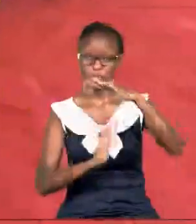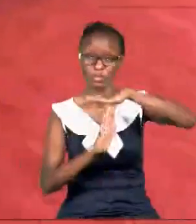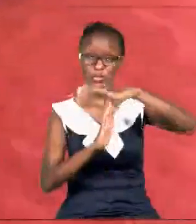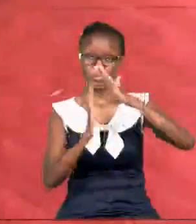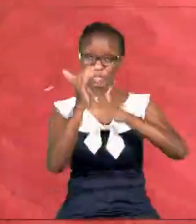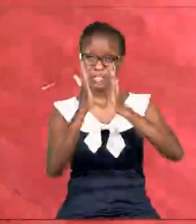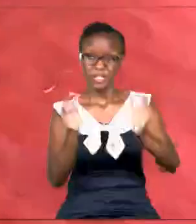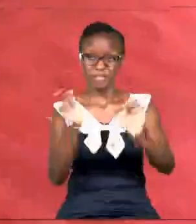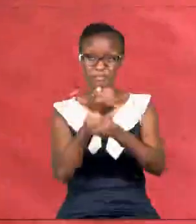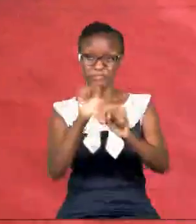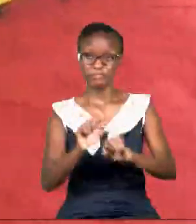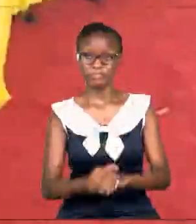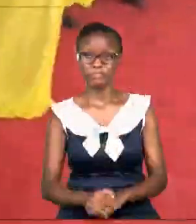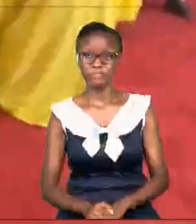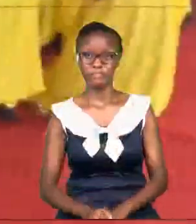the country.